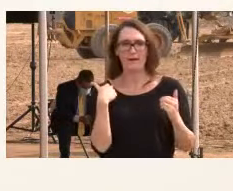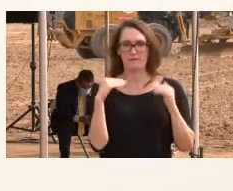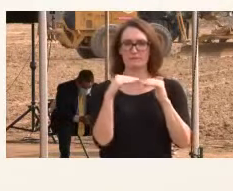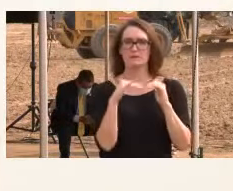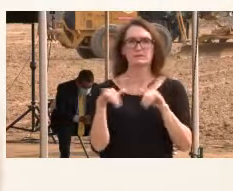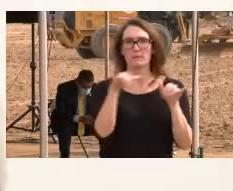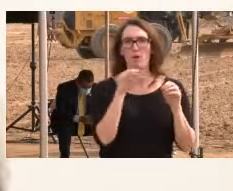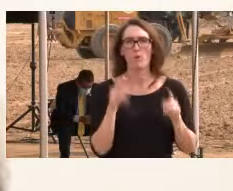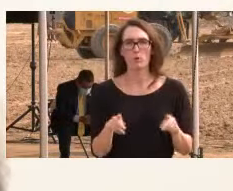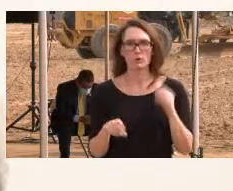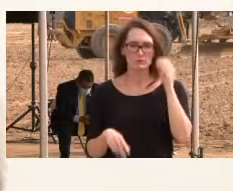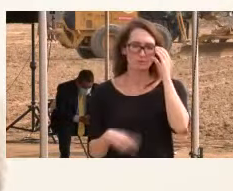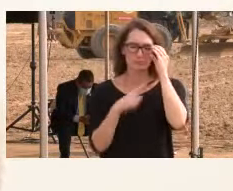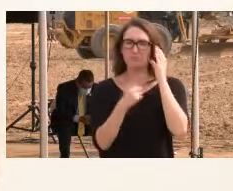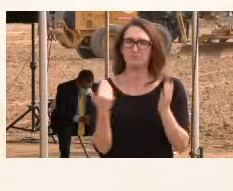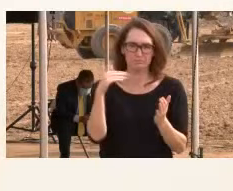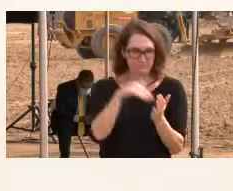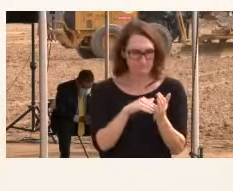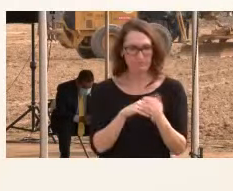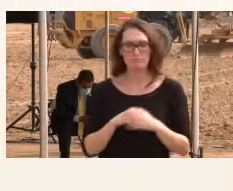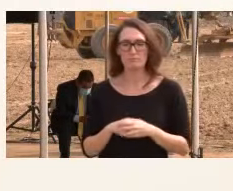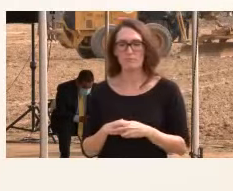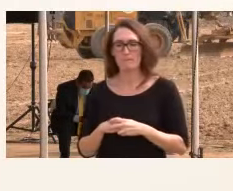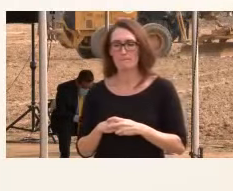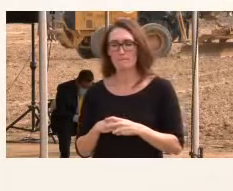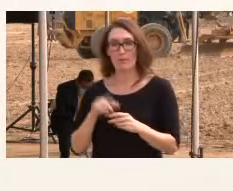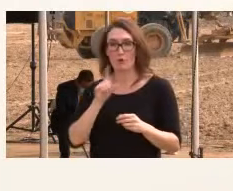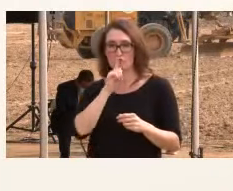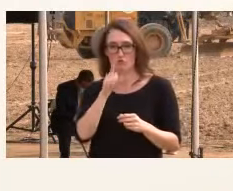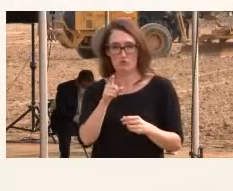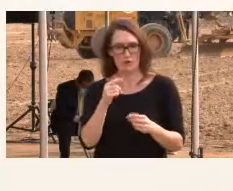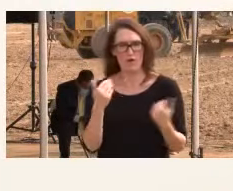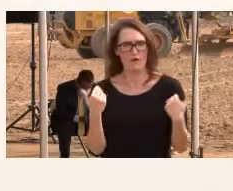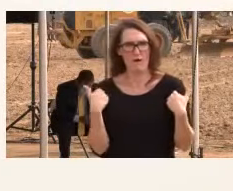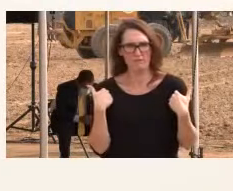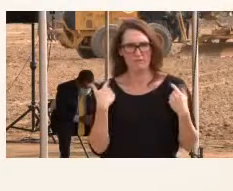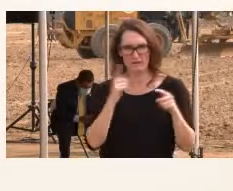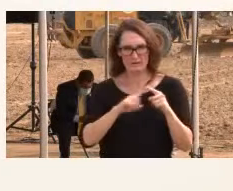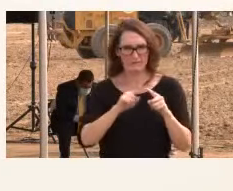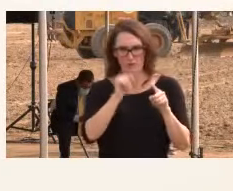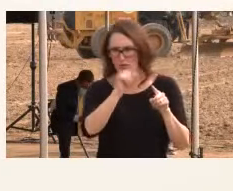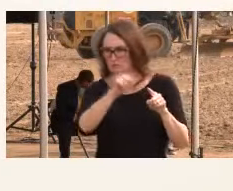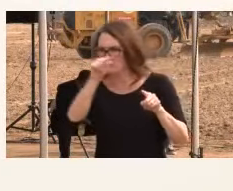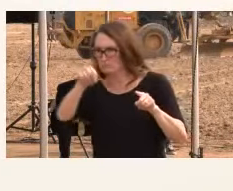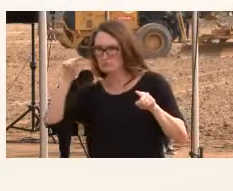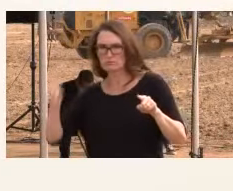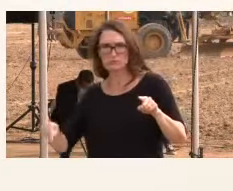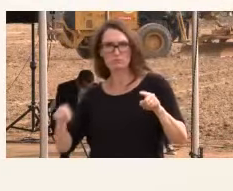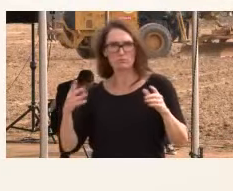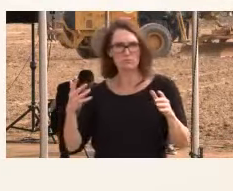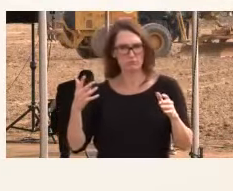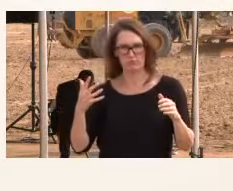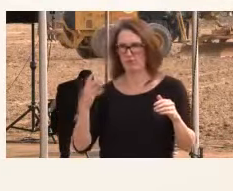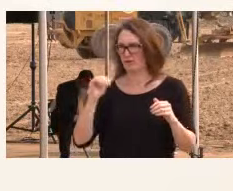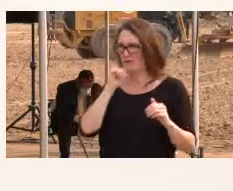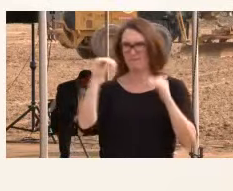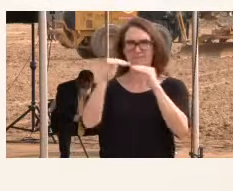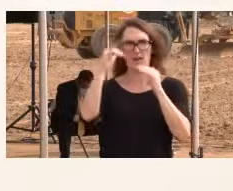Let me repeat that. The social injustice that exists today, we see